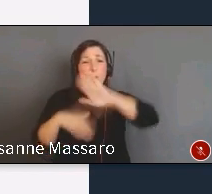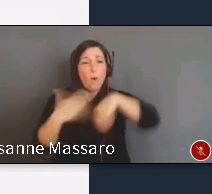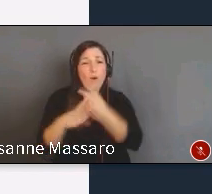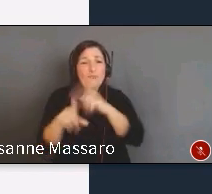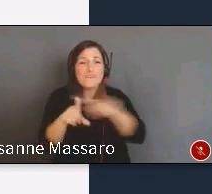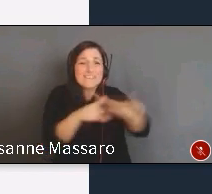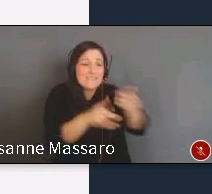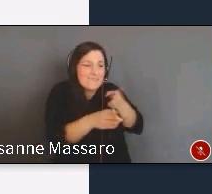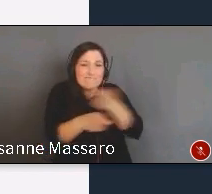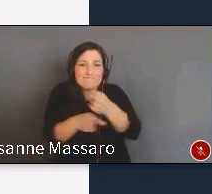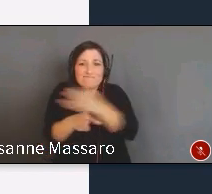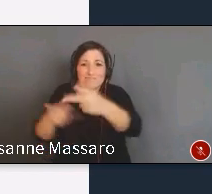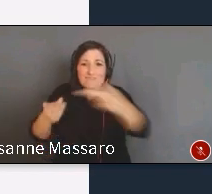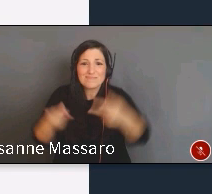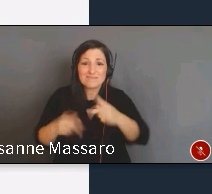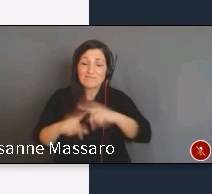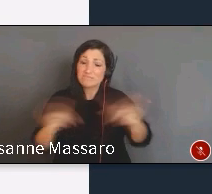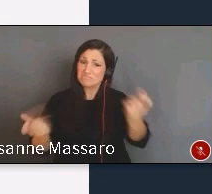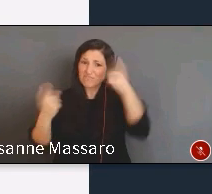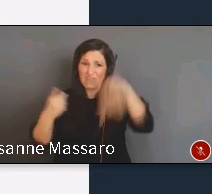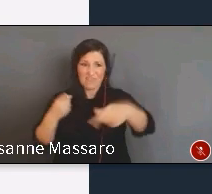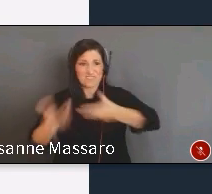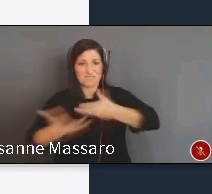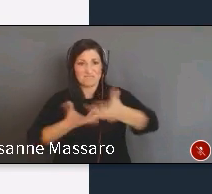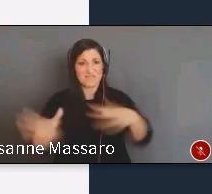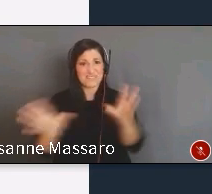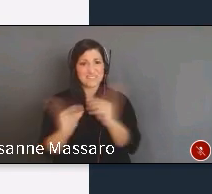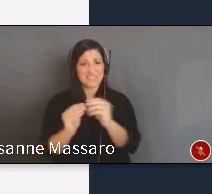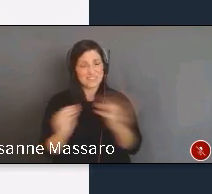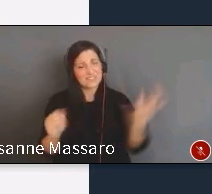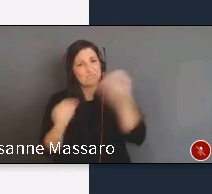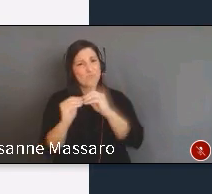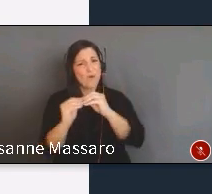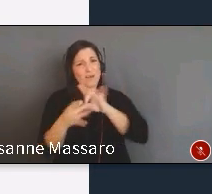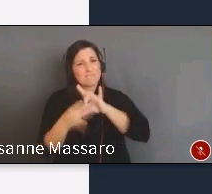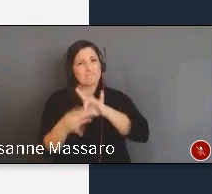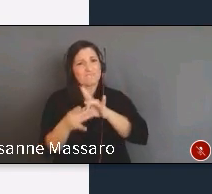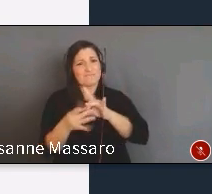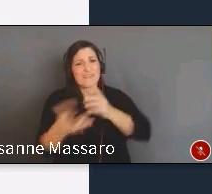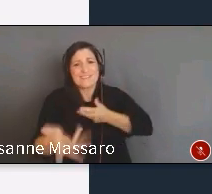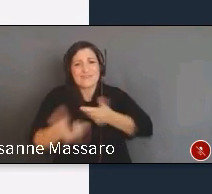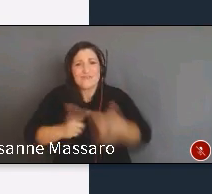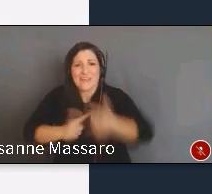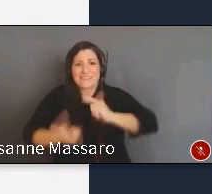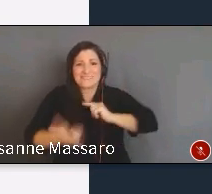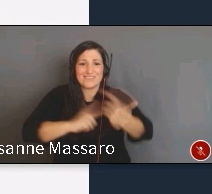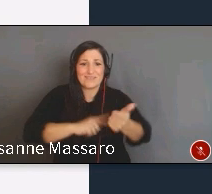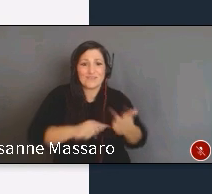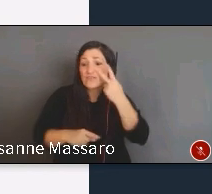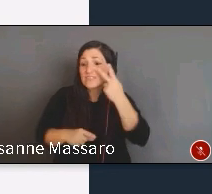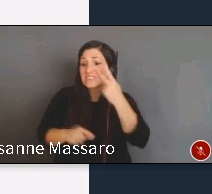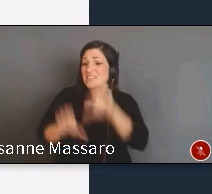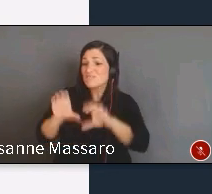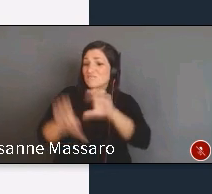that this is meant to be very interactive, right? So we have a chat box over to the right hand side of your screen. I'm pretty sure